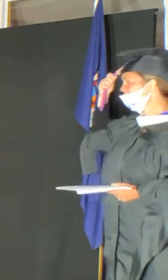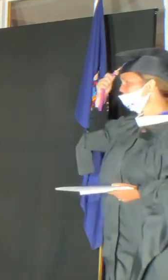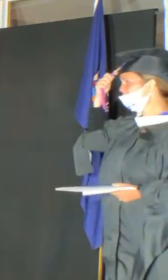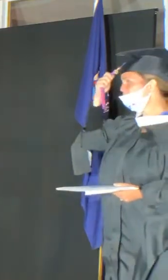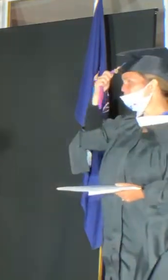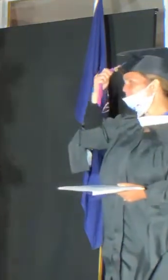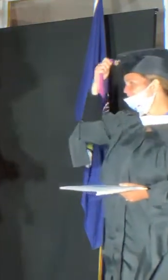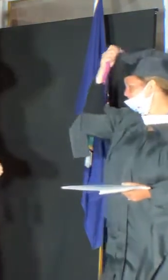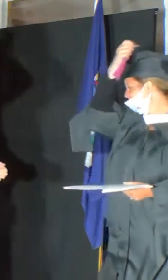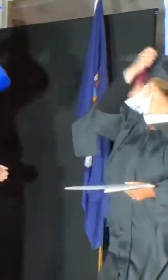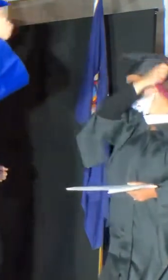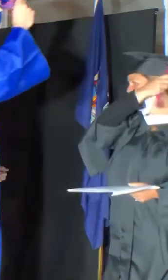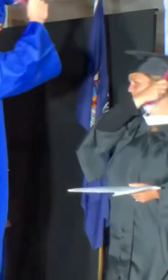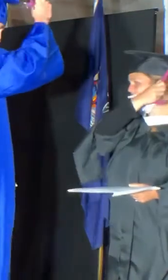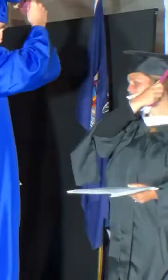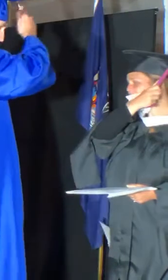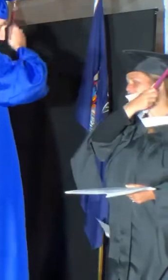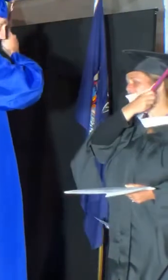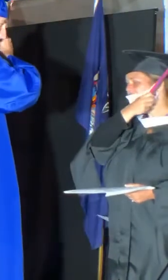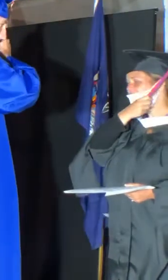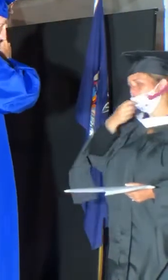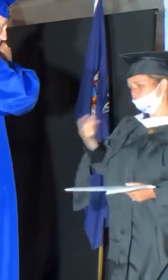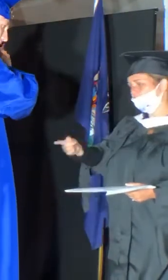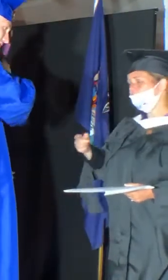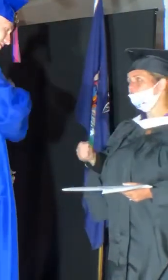Elizabeth Stillman.